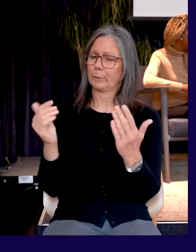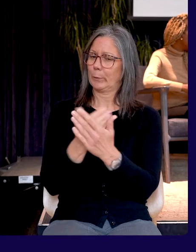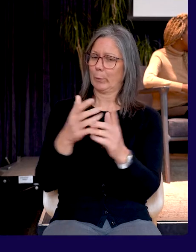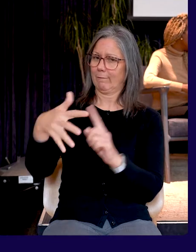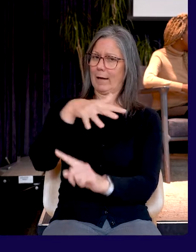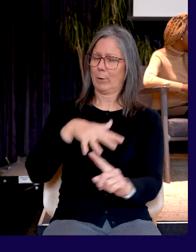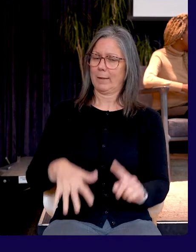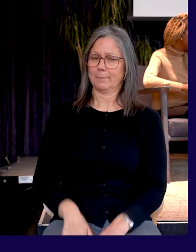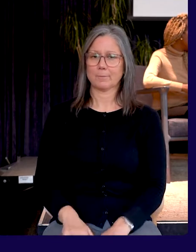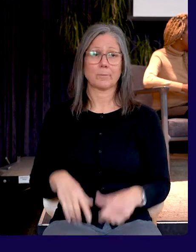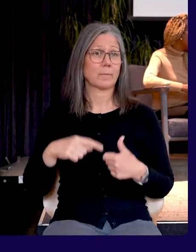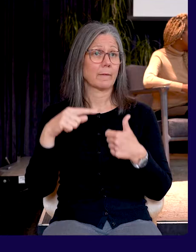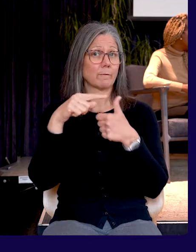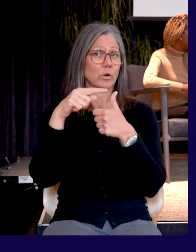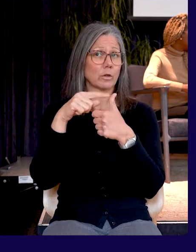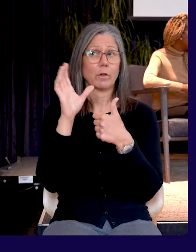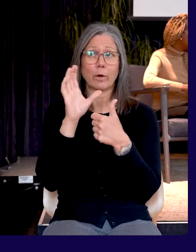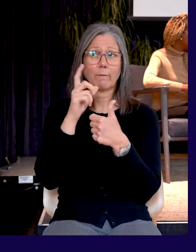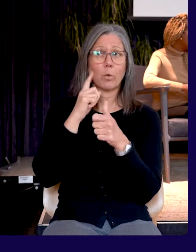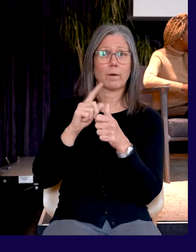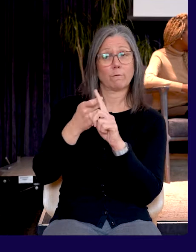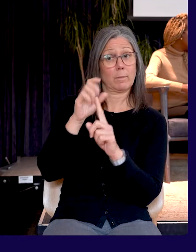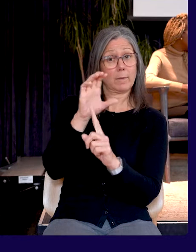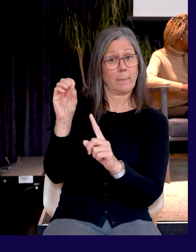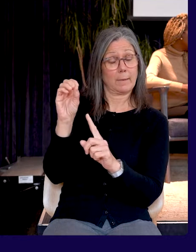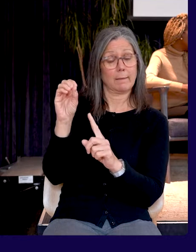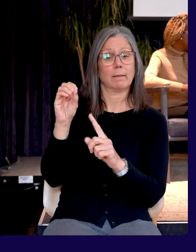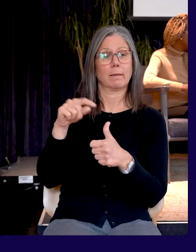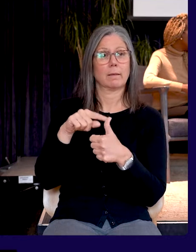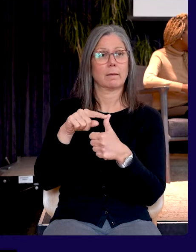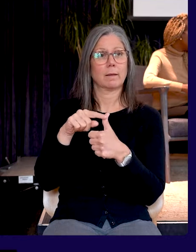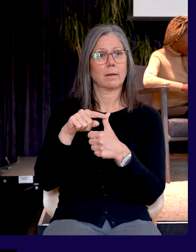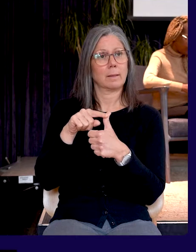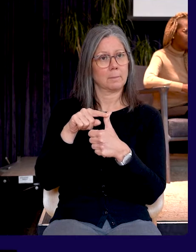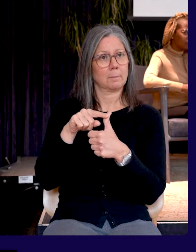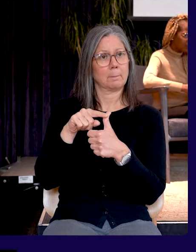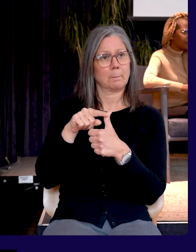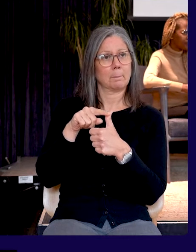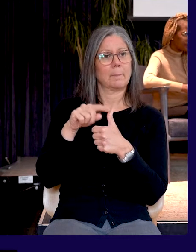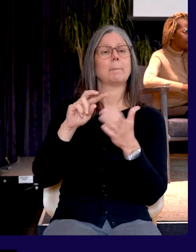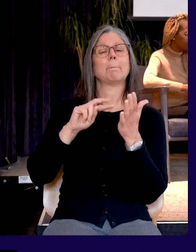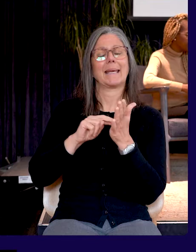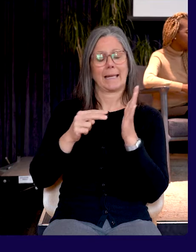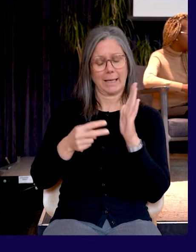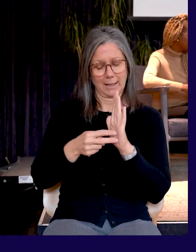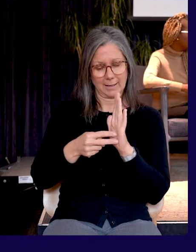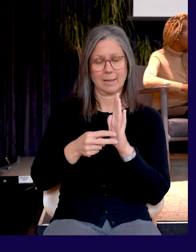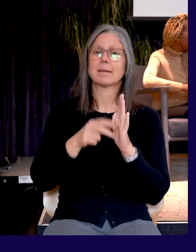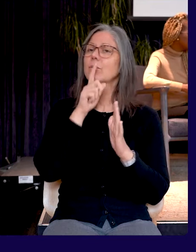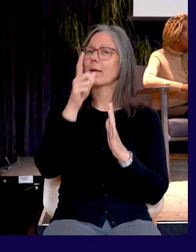environment. The first thing that she's looking for her employer is meaning. Everyone's on a quest to live a purposeful